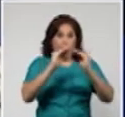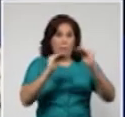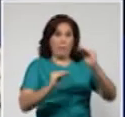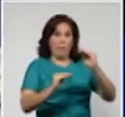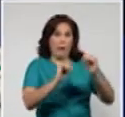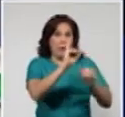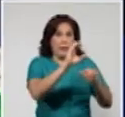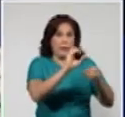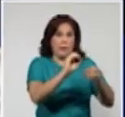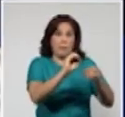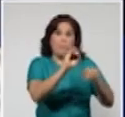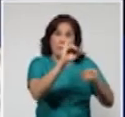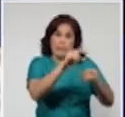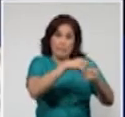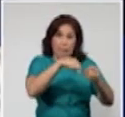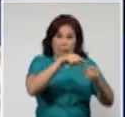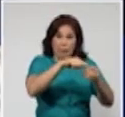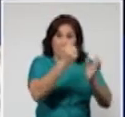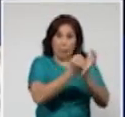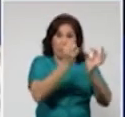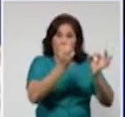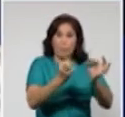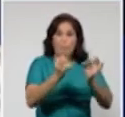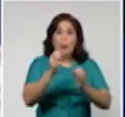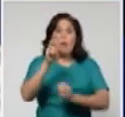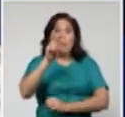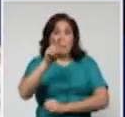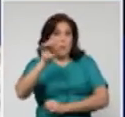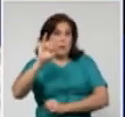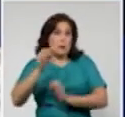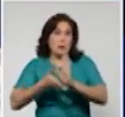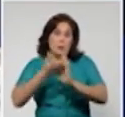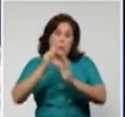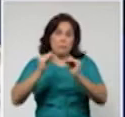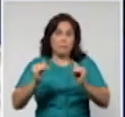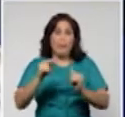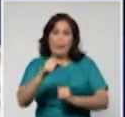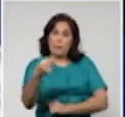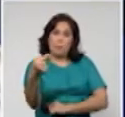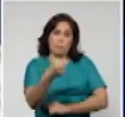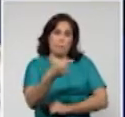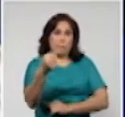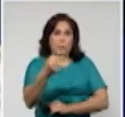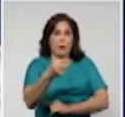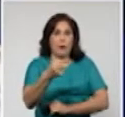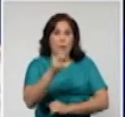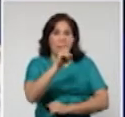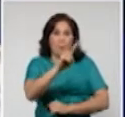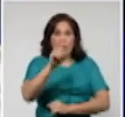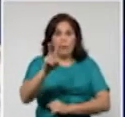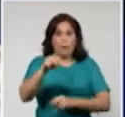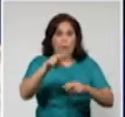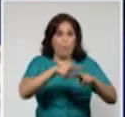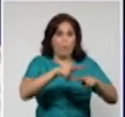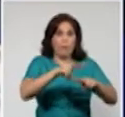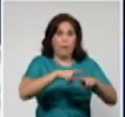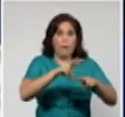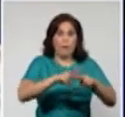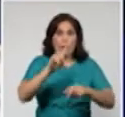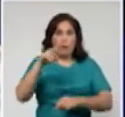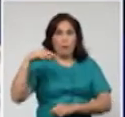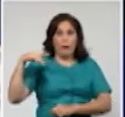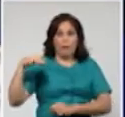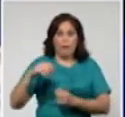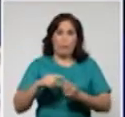and global rate of 3.41%, places Cuba in 21st position in the Americas